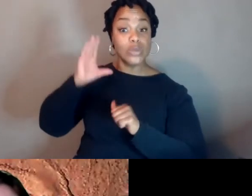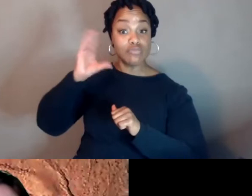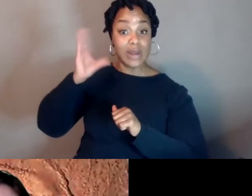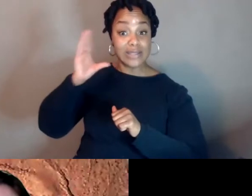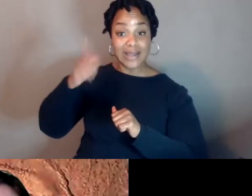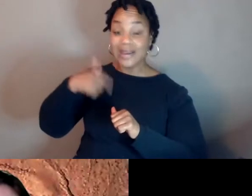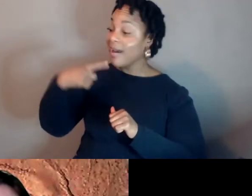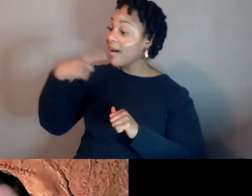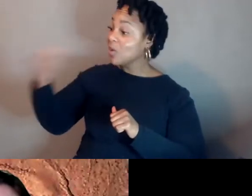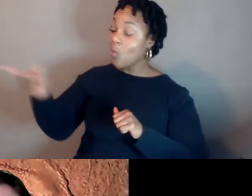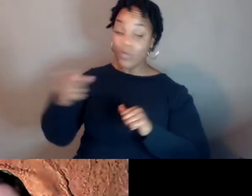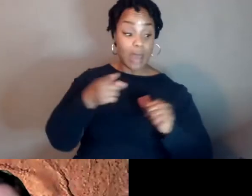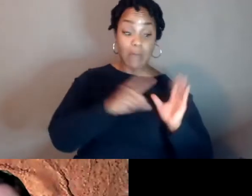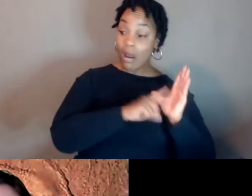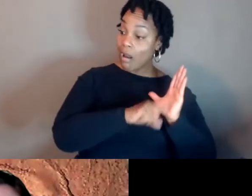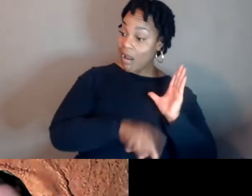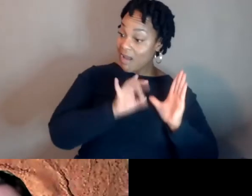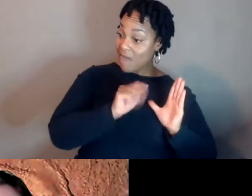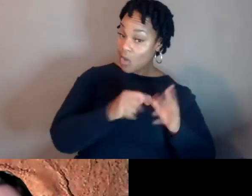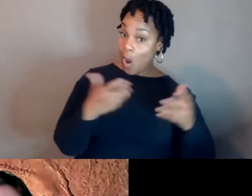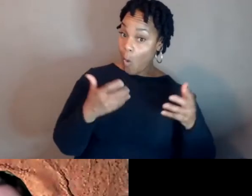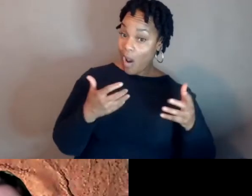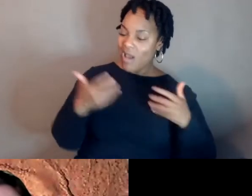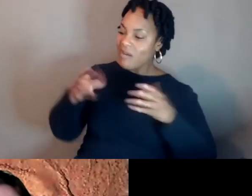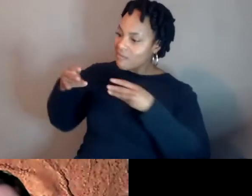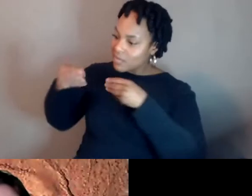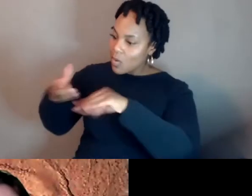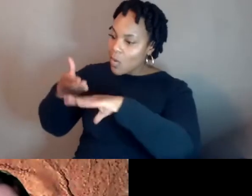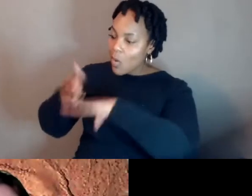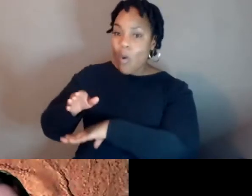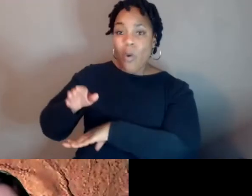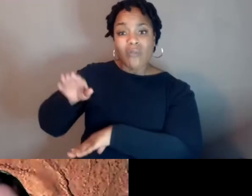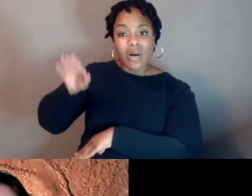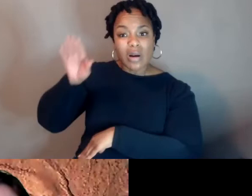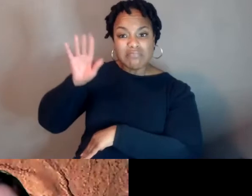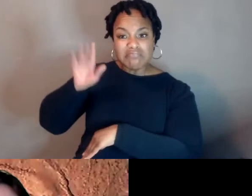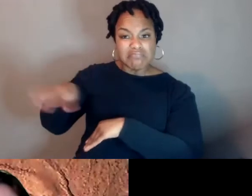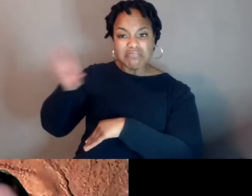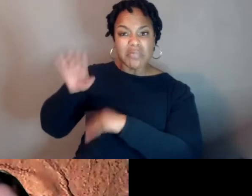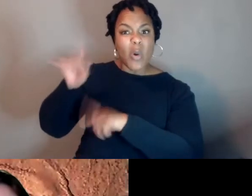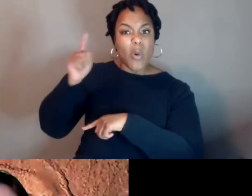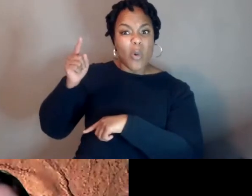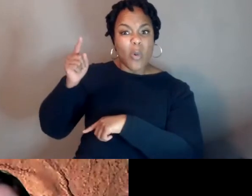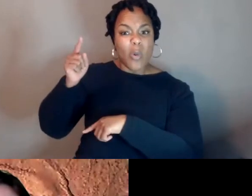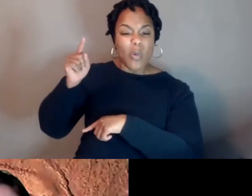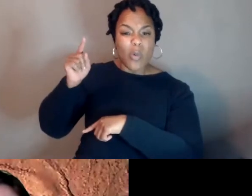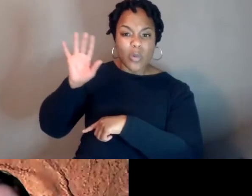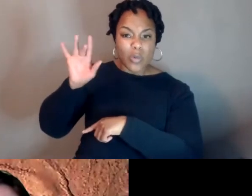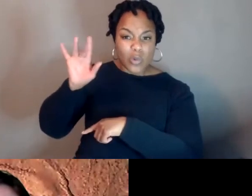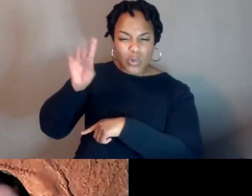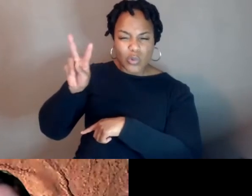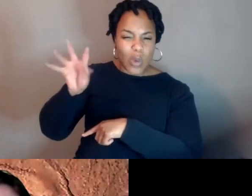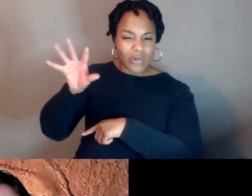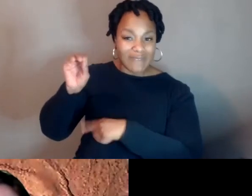$250,000 paying lawyers to keep the schools separate. And I think that report shed